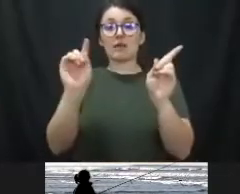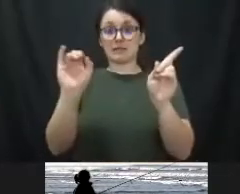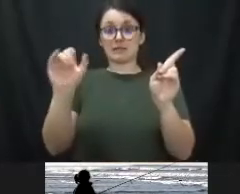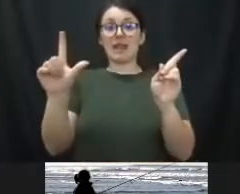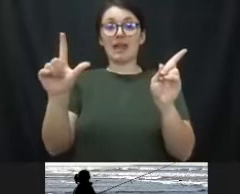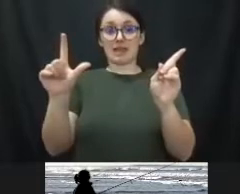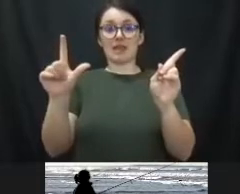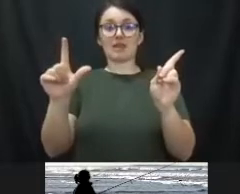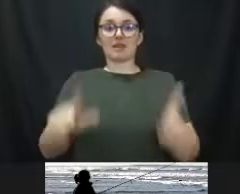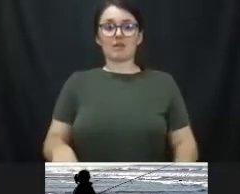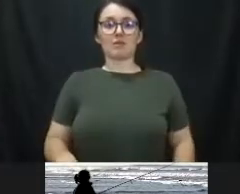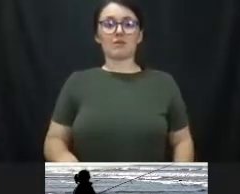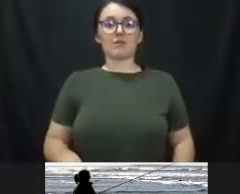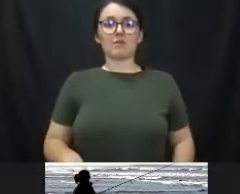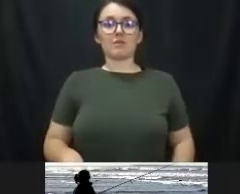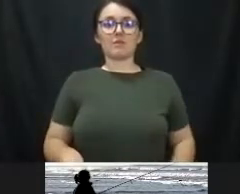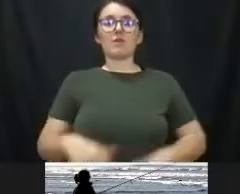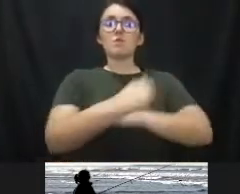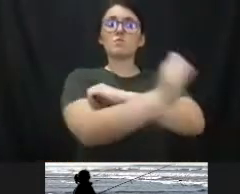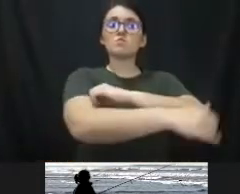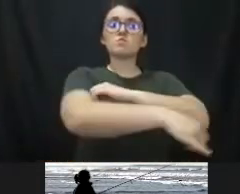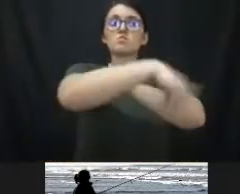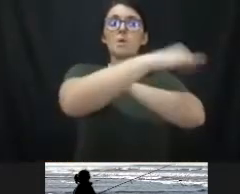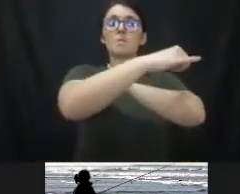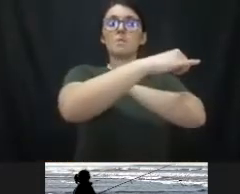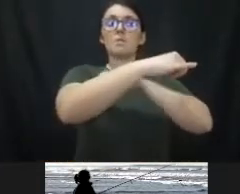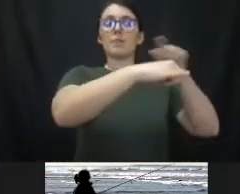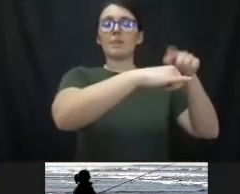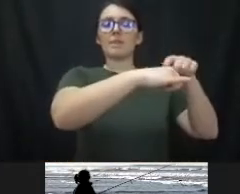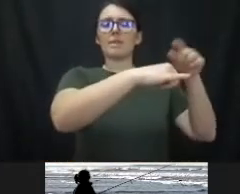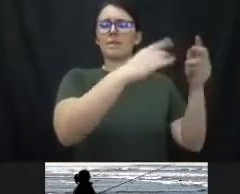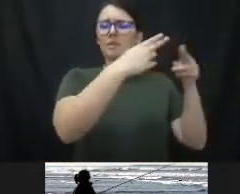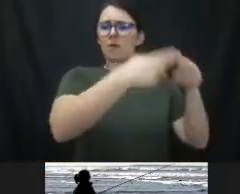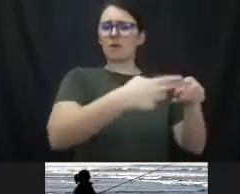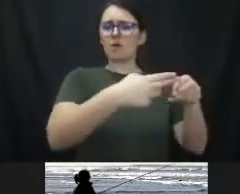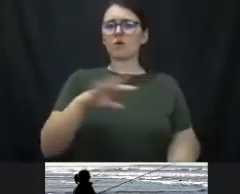being fluked when they go up. And then they'll stay underwater for 3 minutes.